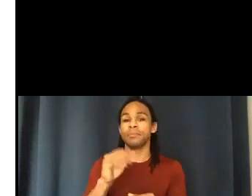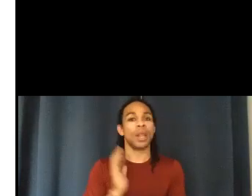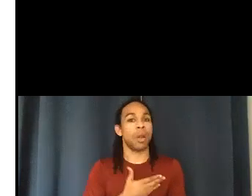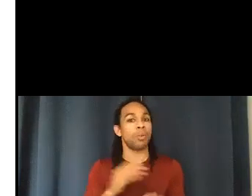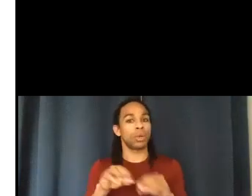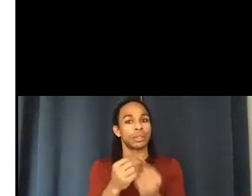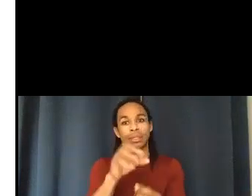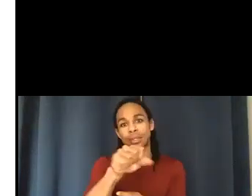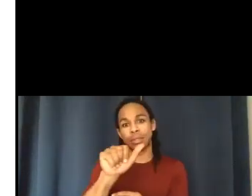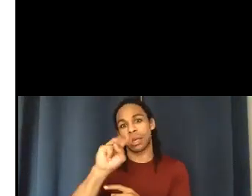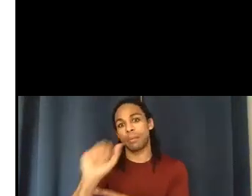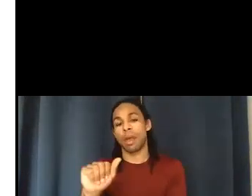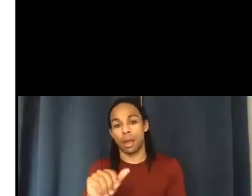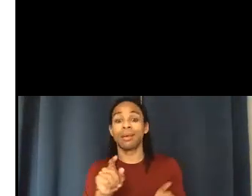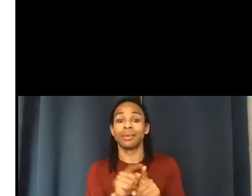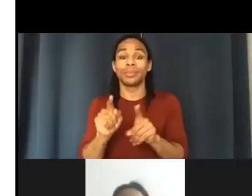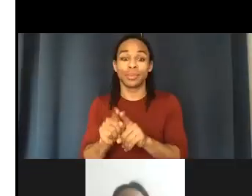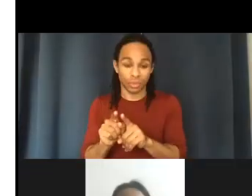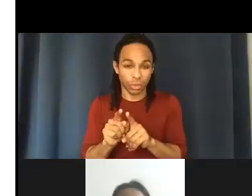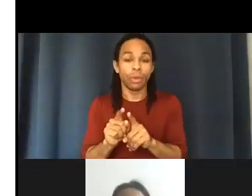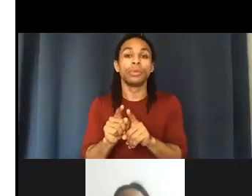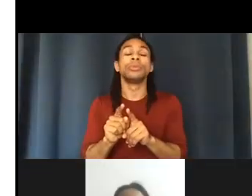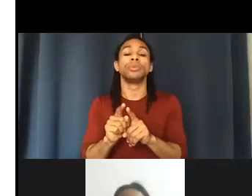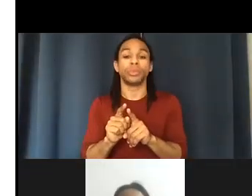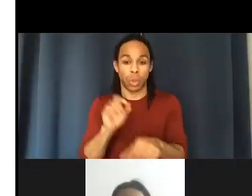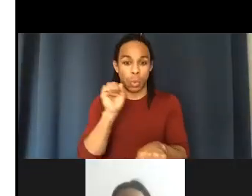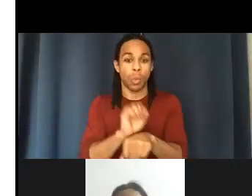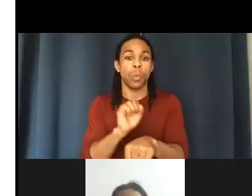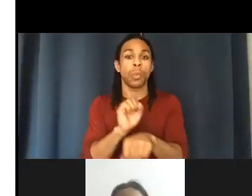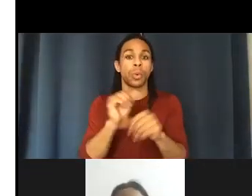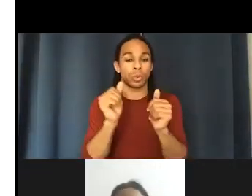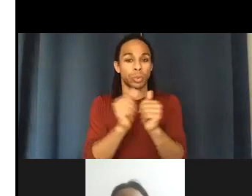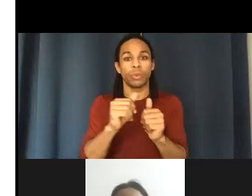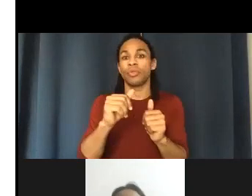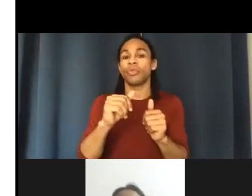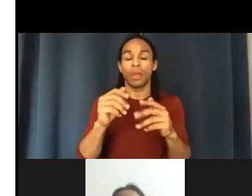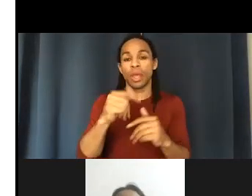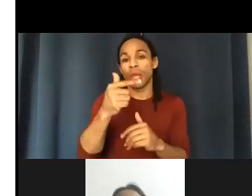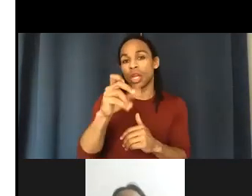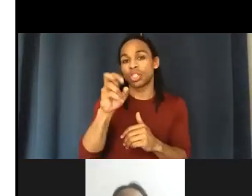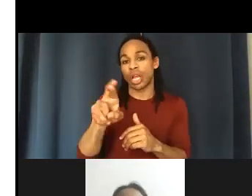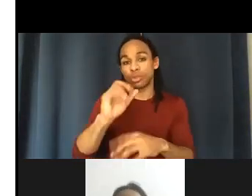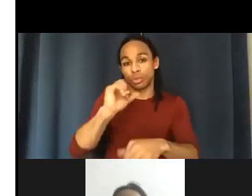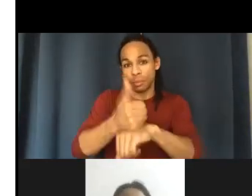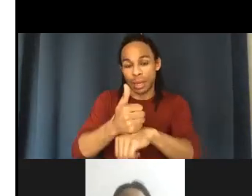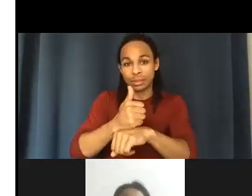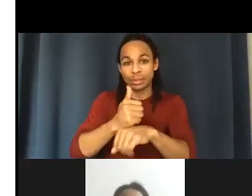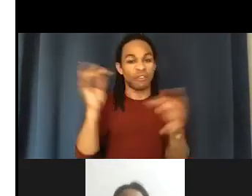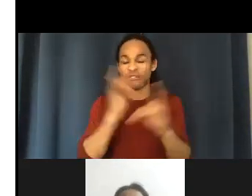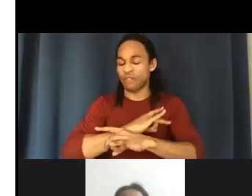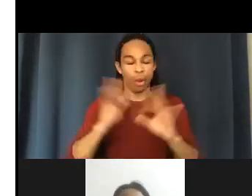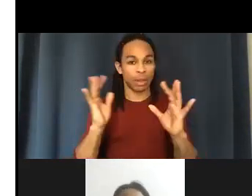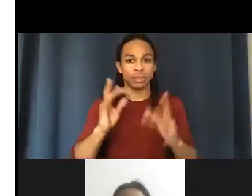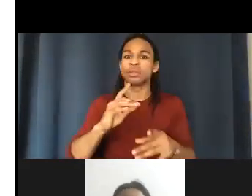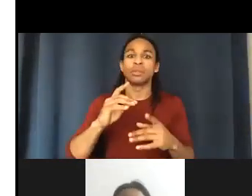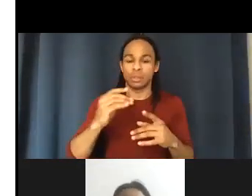services, as we also work on the issue of gender-based violence. And like several